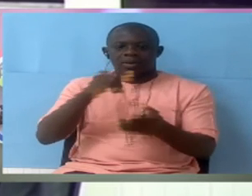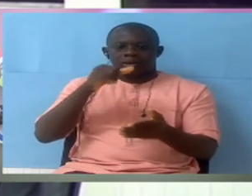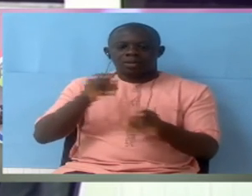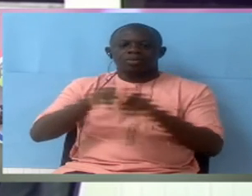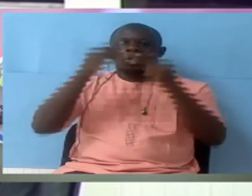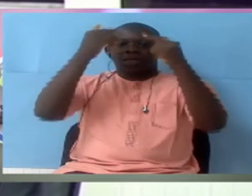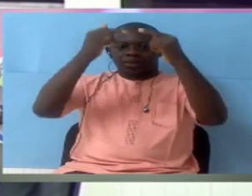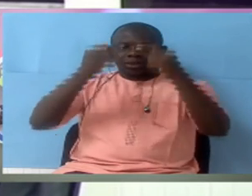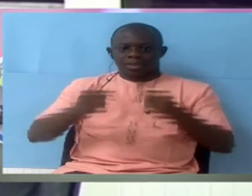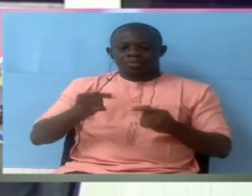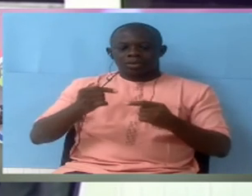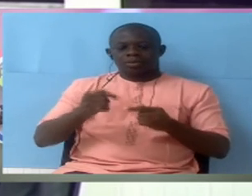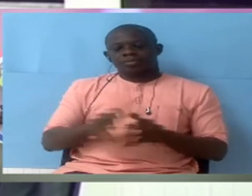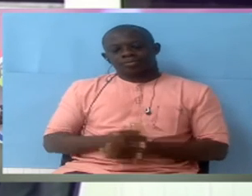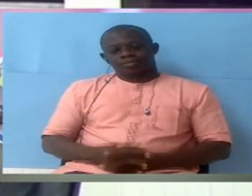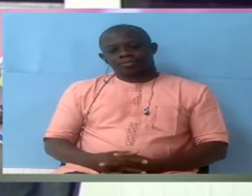la